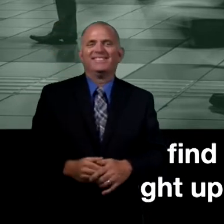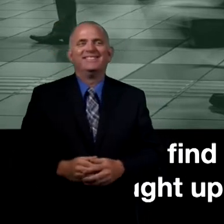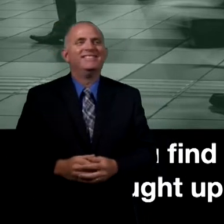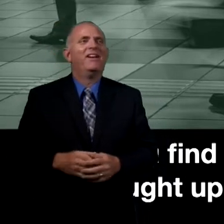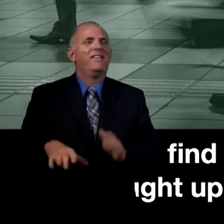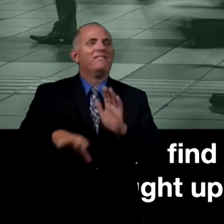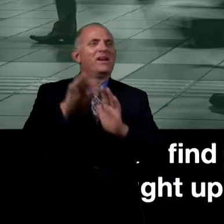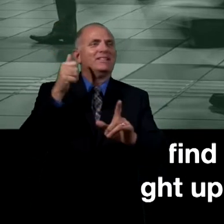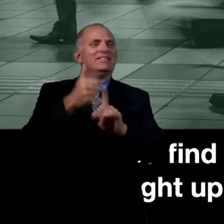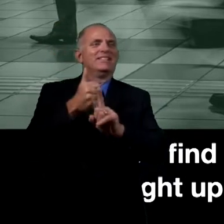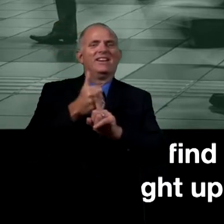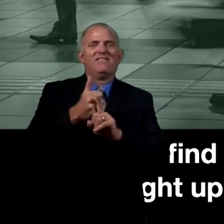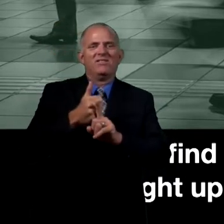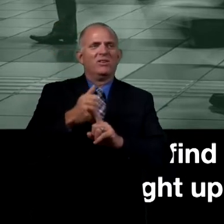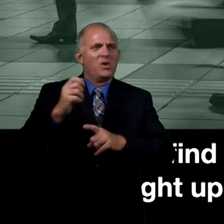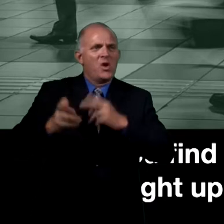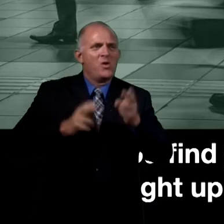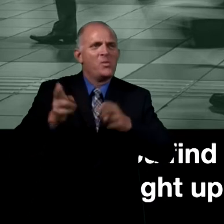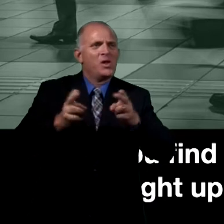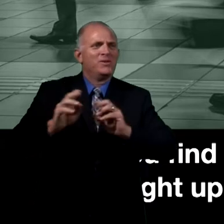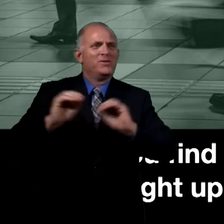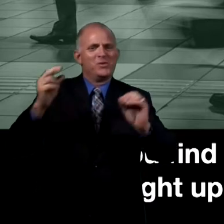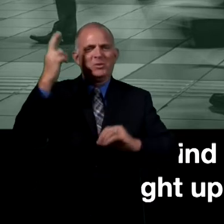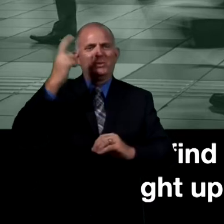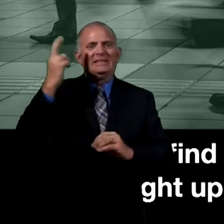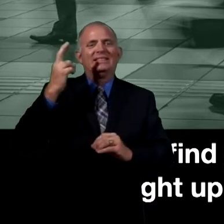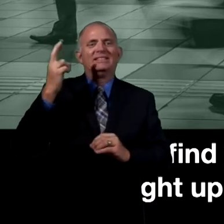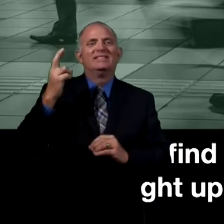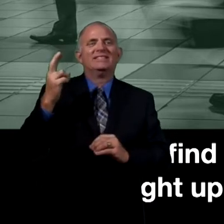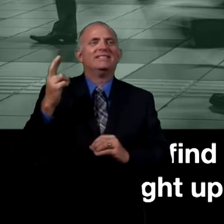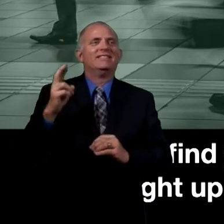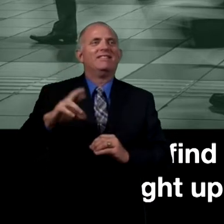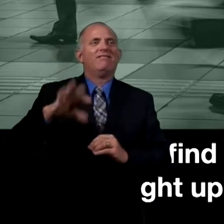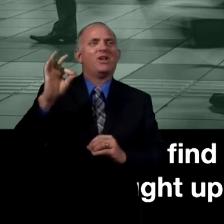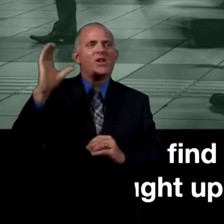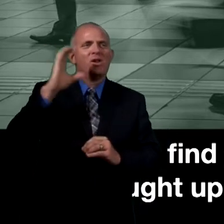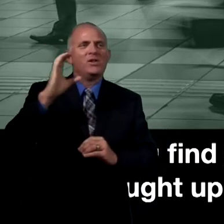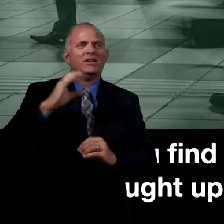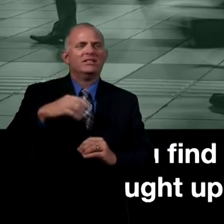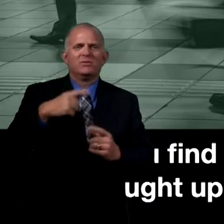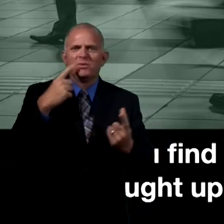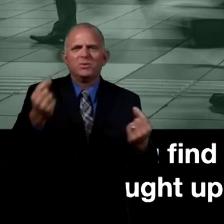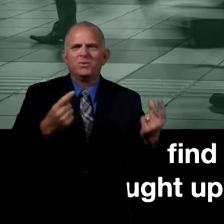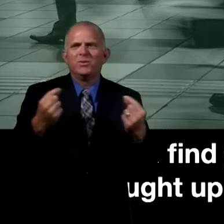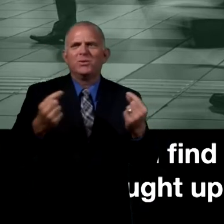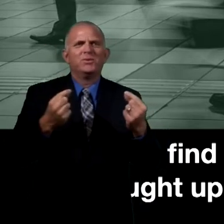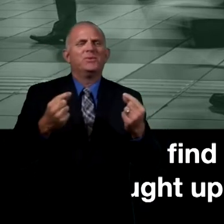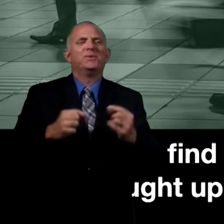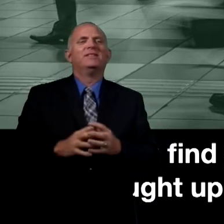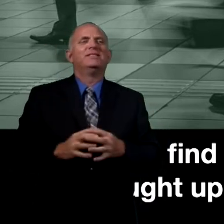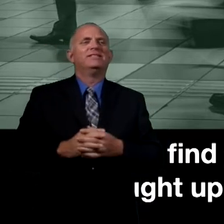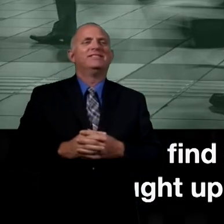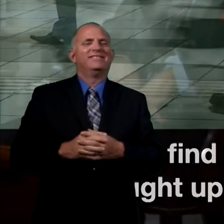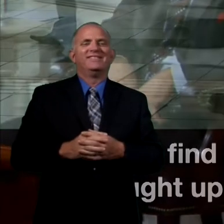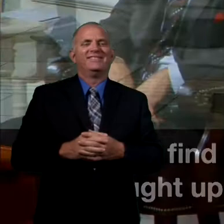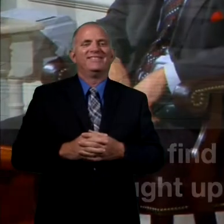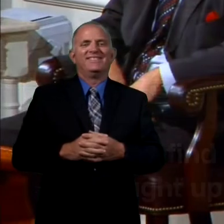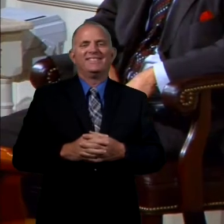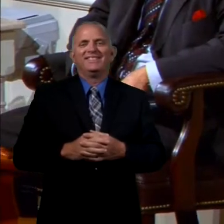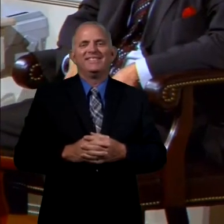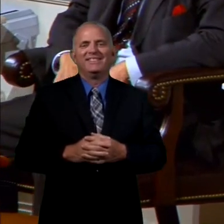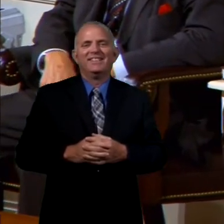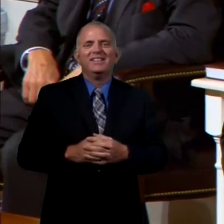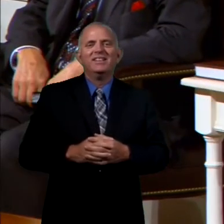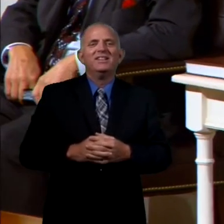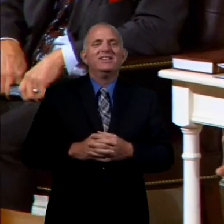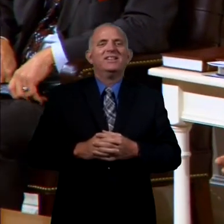rushing for no reason? You get caught up looking for the next thing to do. Do you ever find yourself doing that? You just find yourself rushing through life and there's really no